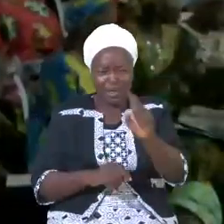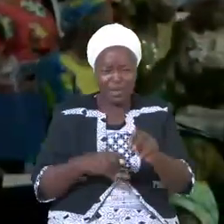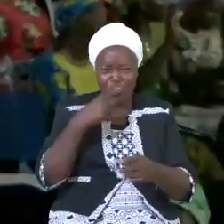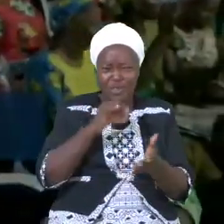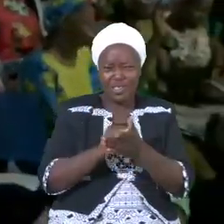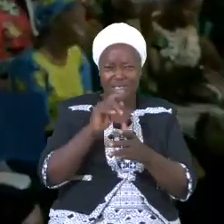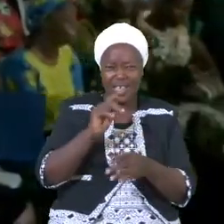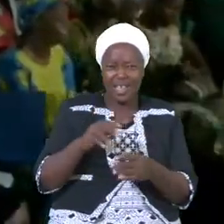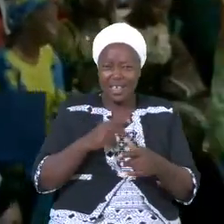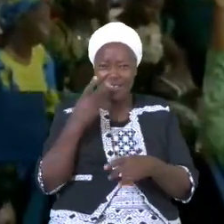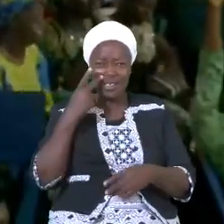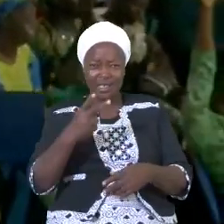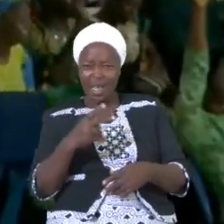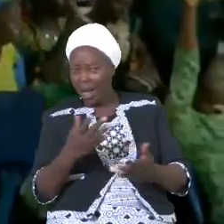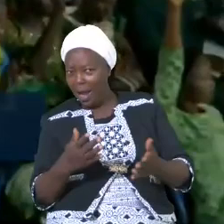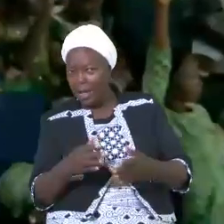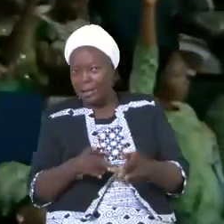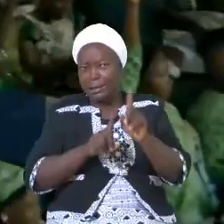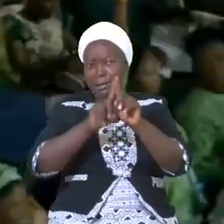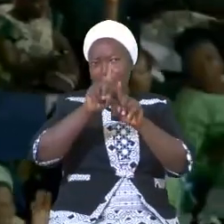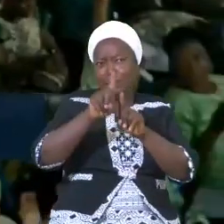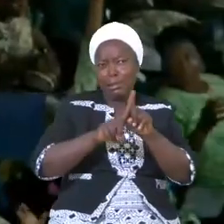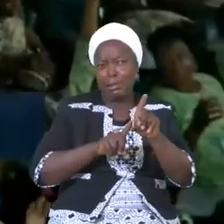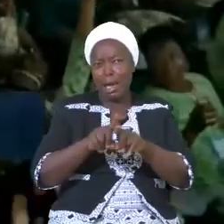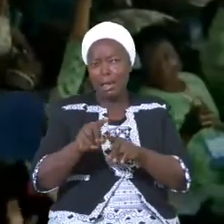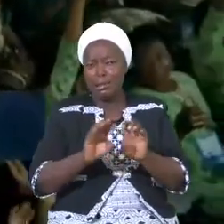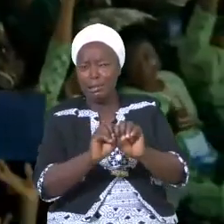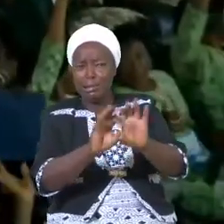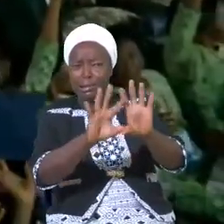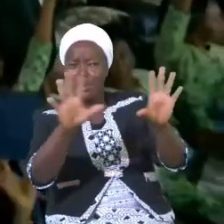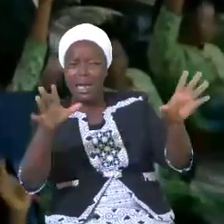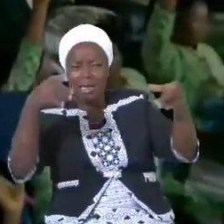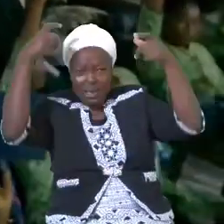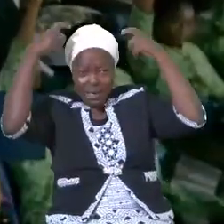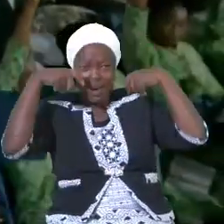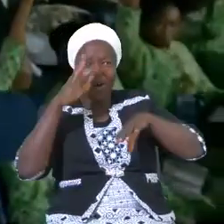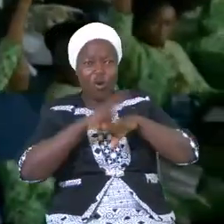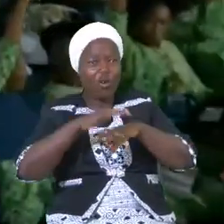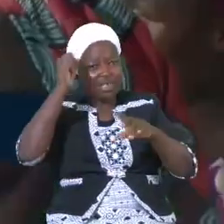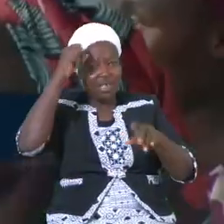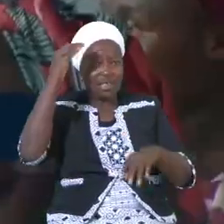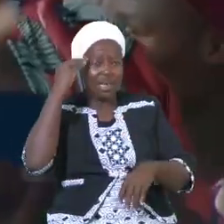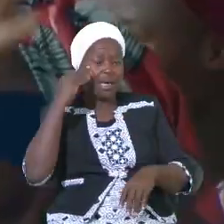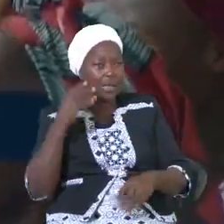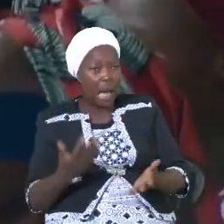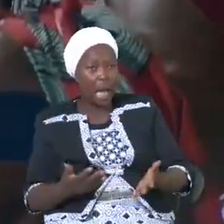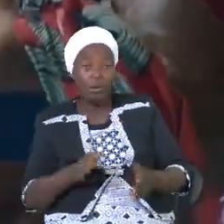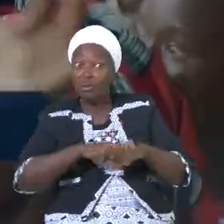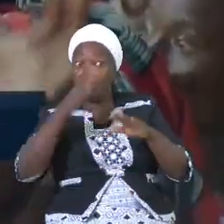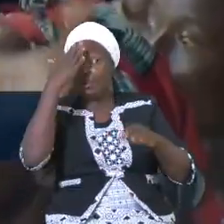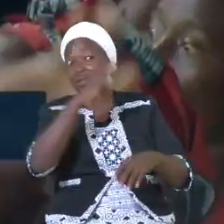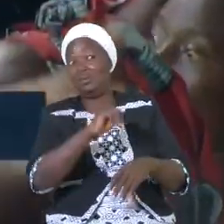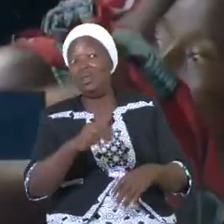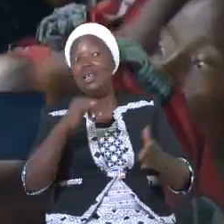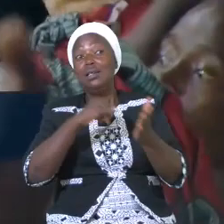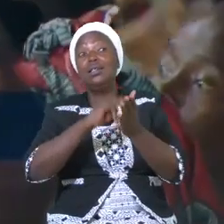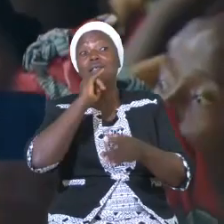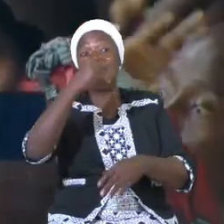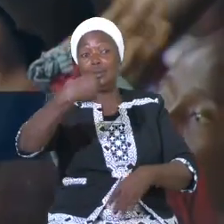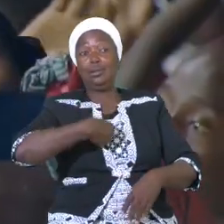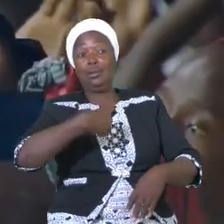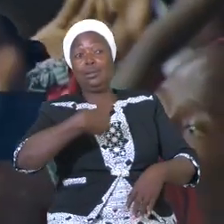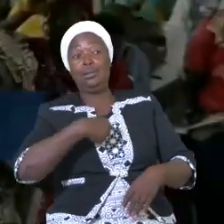shiny crown what he said and they say it is mr so-and-so that became